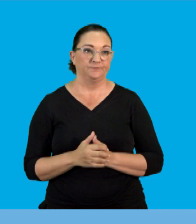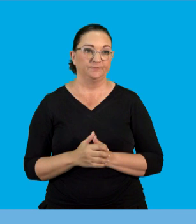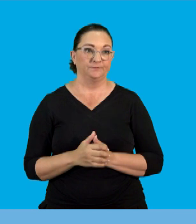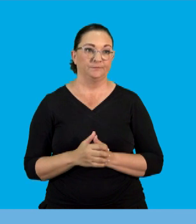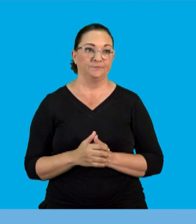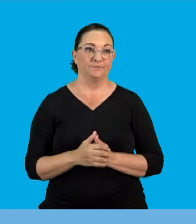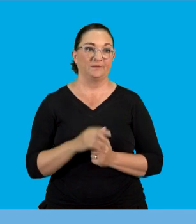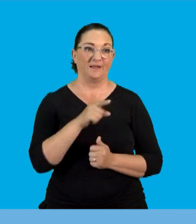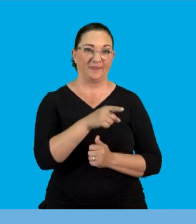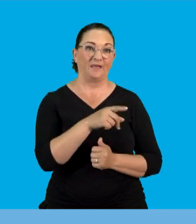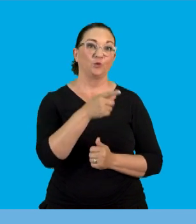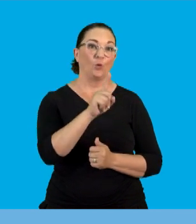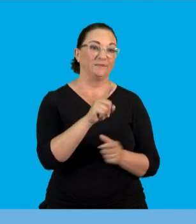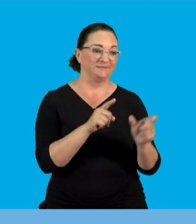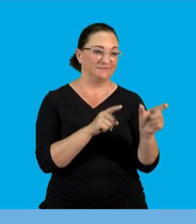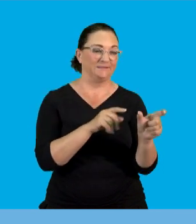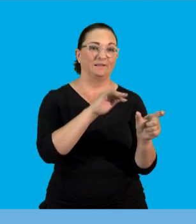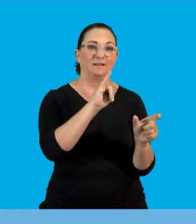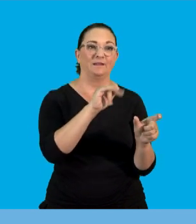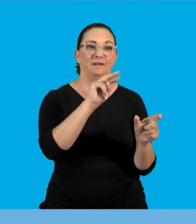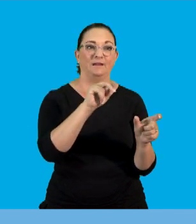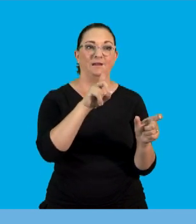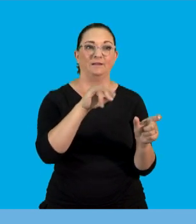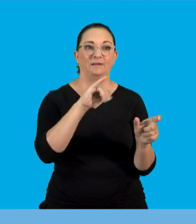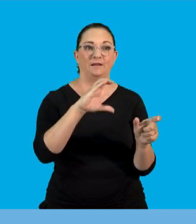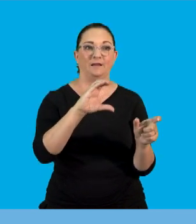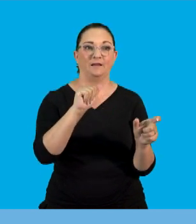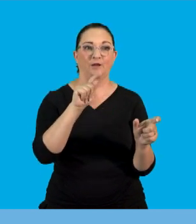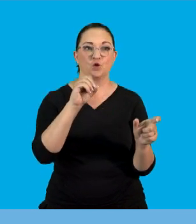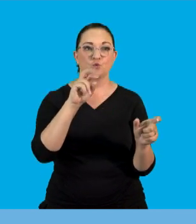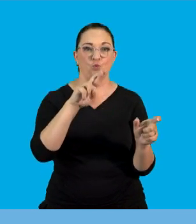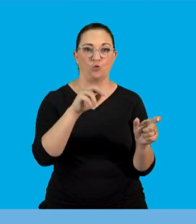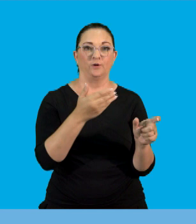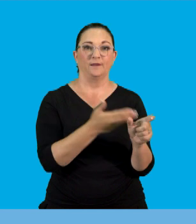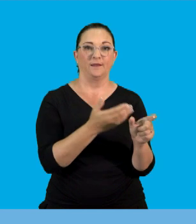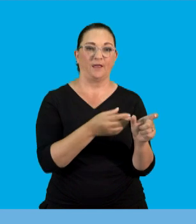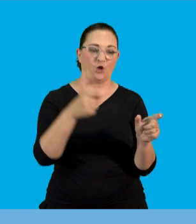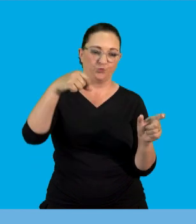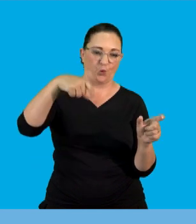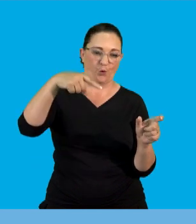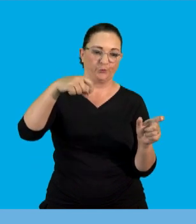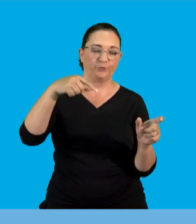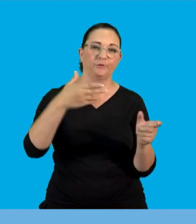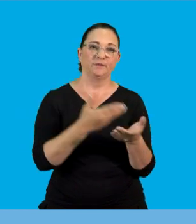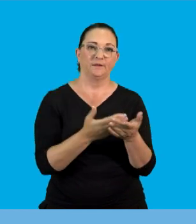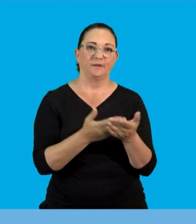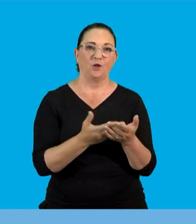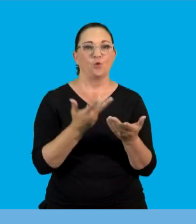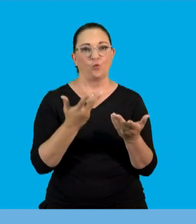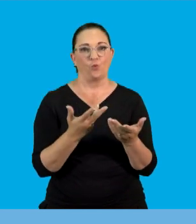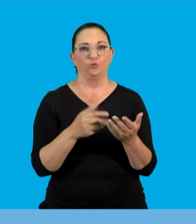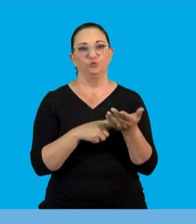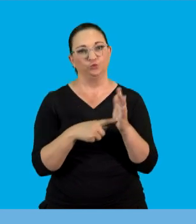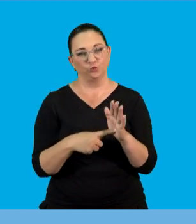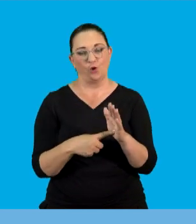substance is going to be an indicator. We know that we're pouring a few drops of the liquid indicators into the substance, or